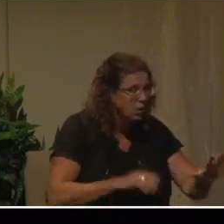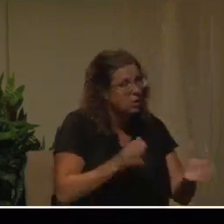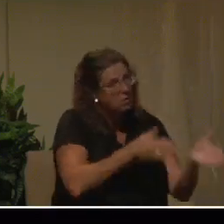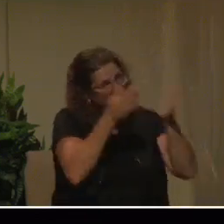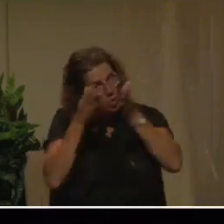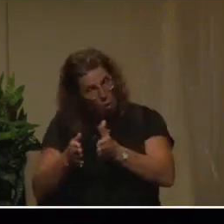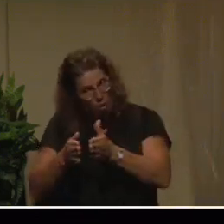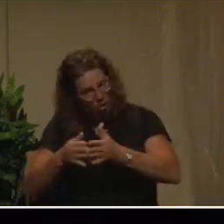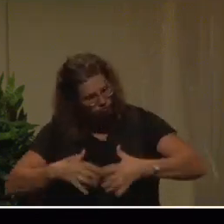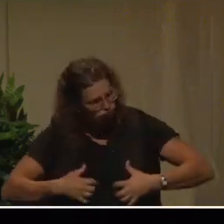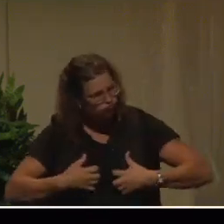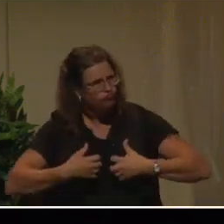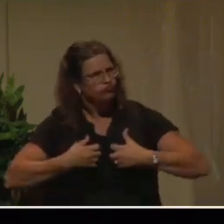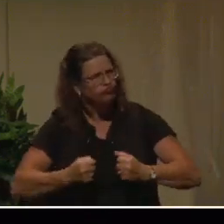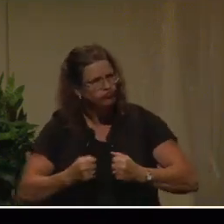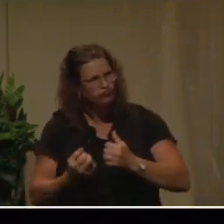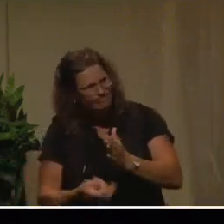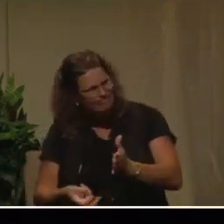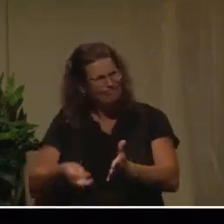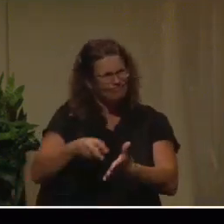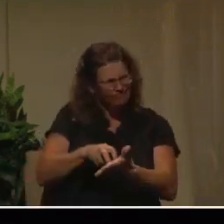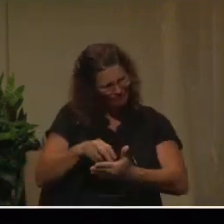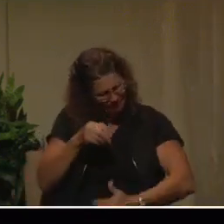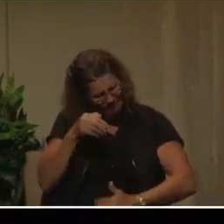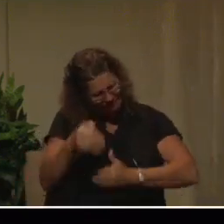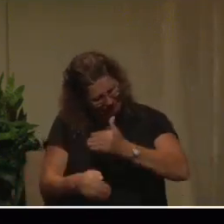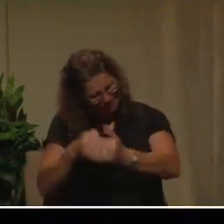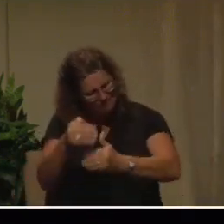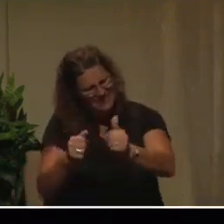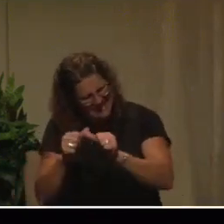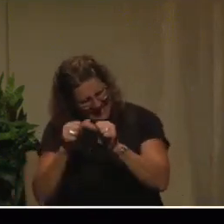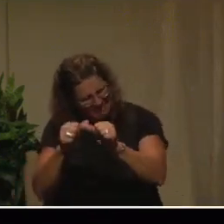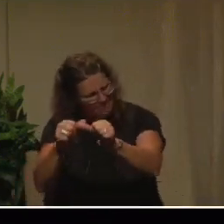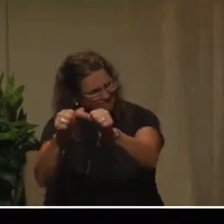Recently, I was reading and I read this incredible